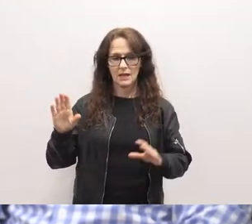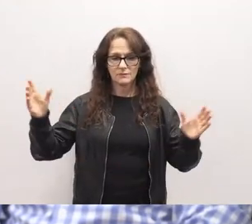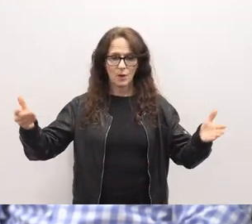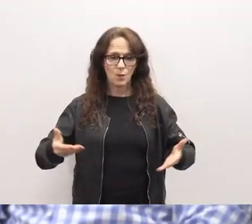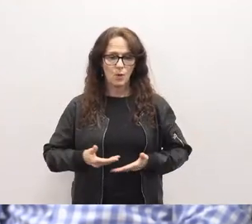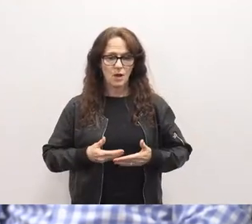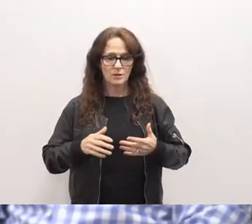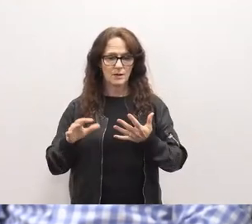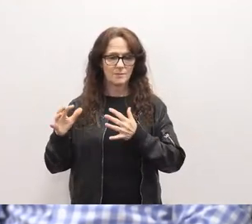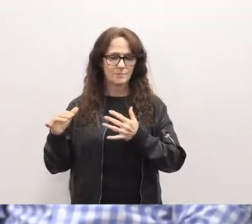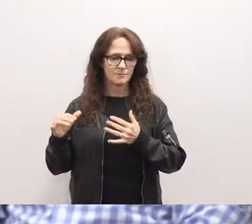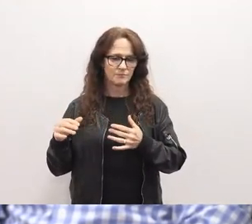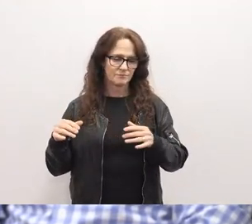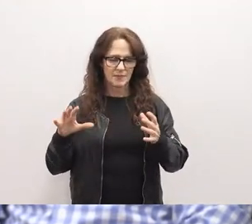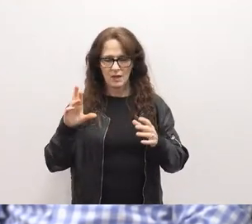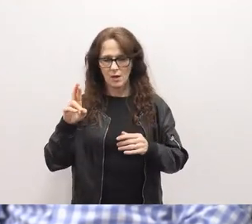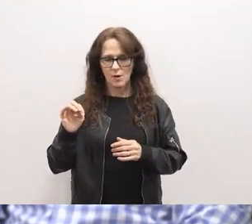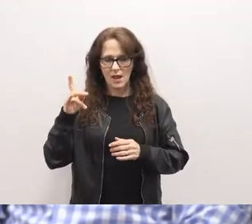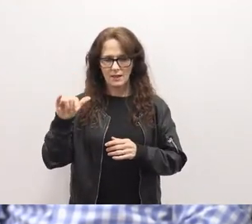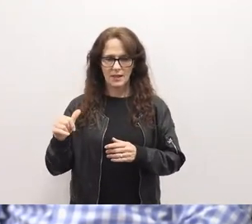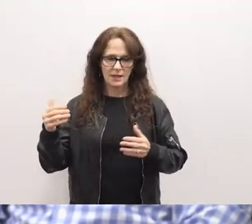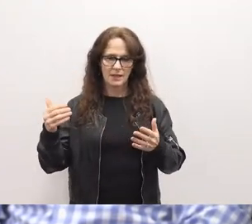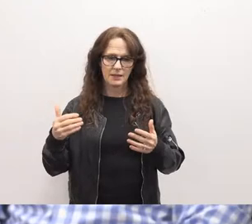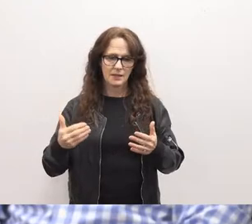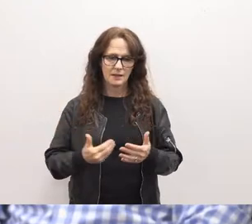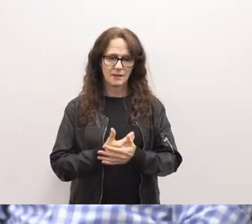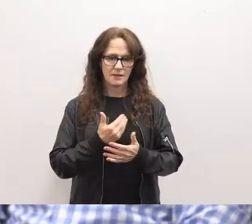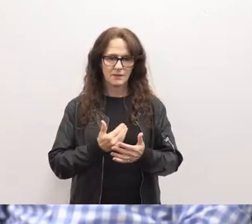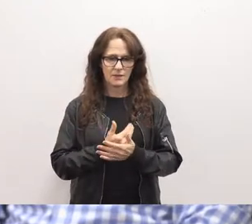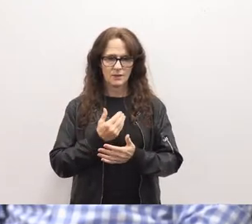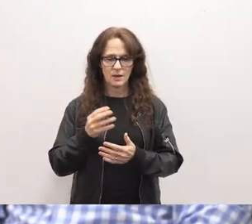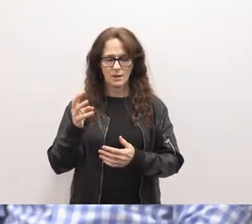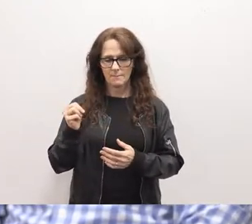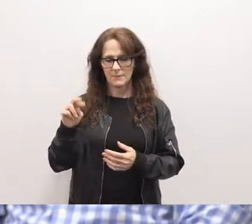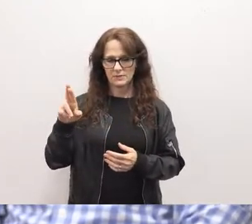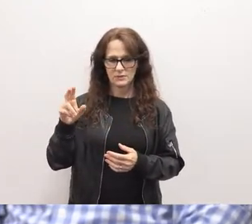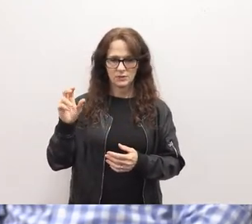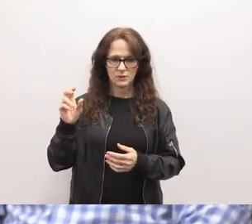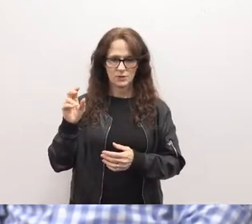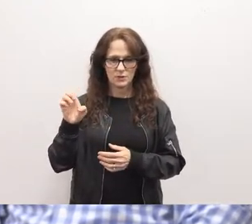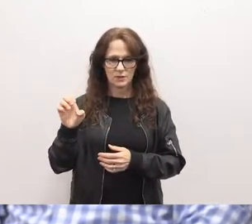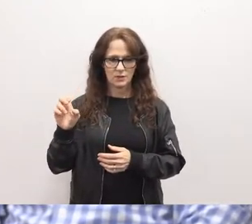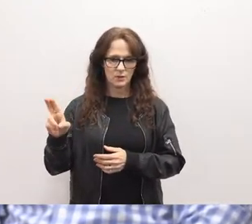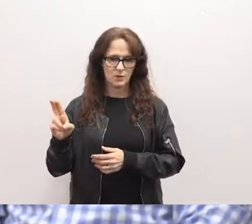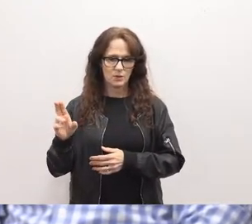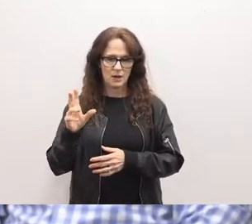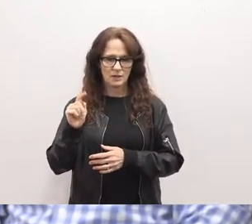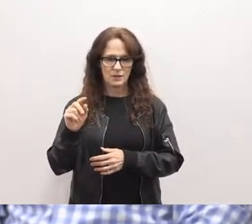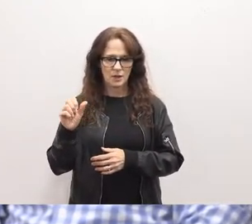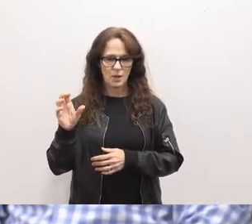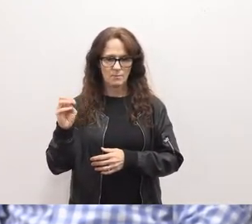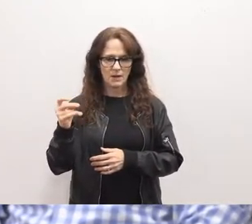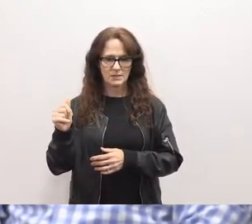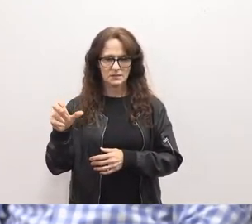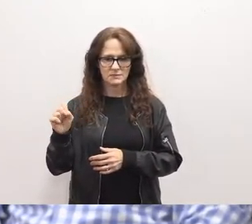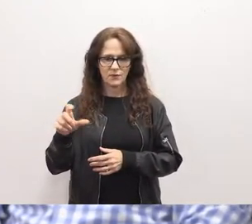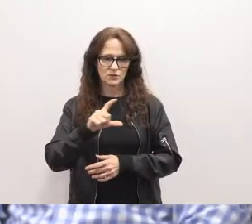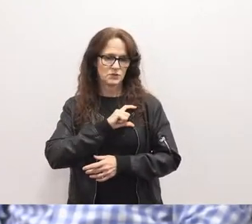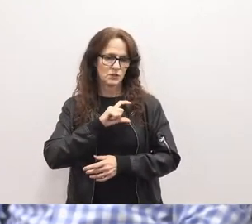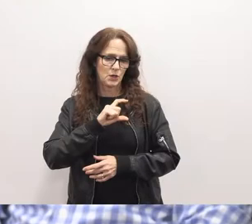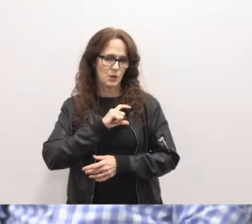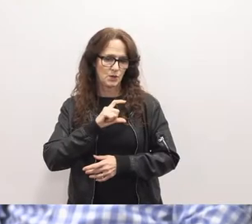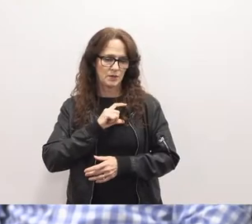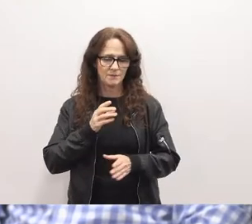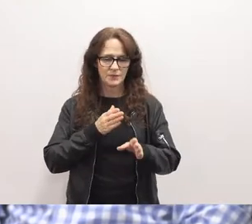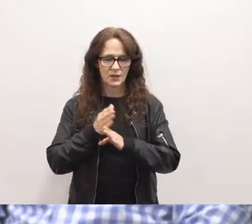rally to introduce our new staff, Mr. Yu, the assistant principal, and Mr. Tomas, security. Our